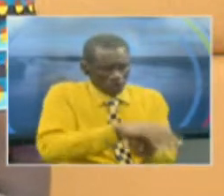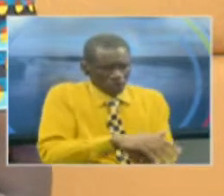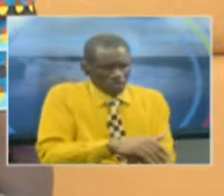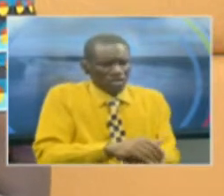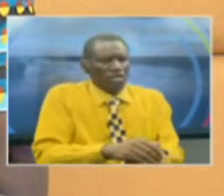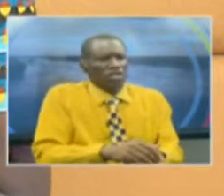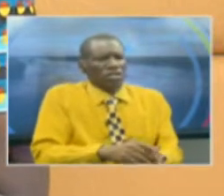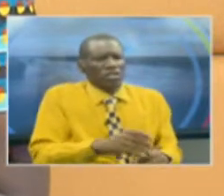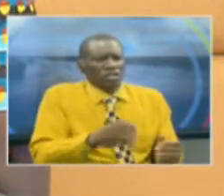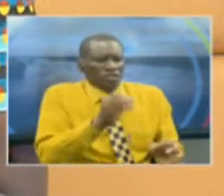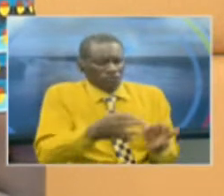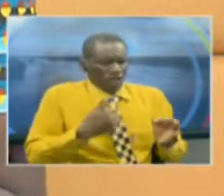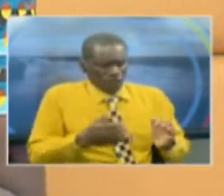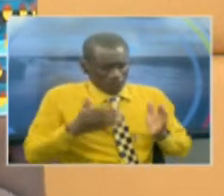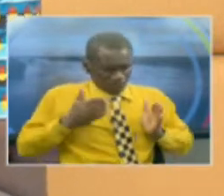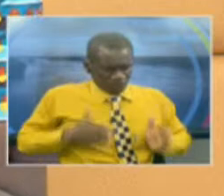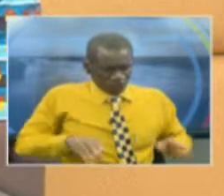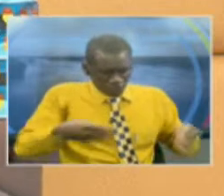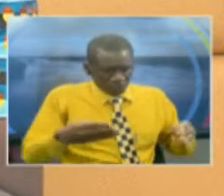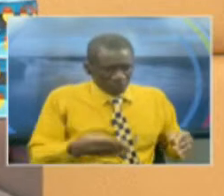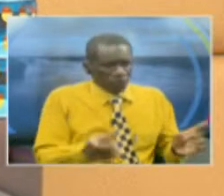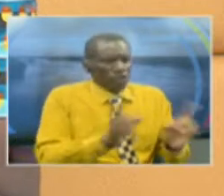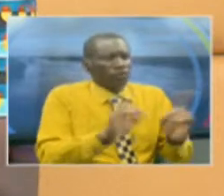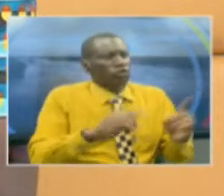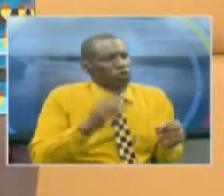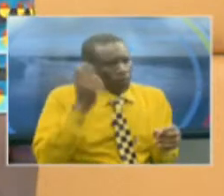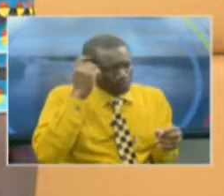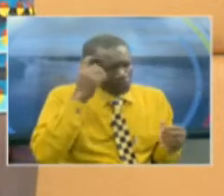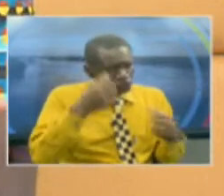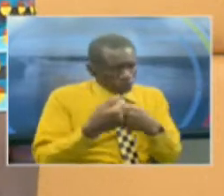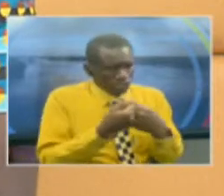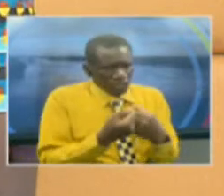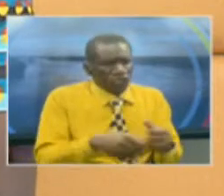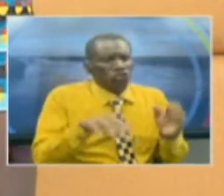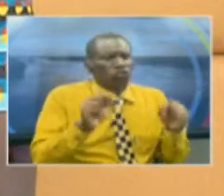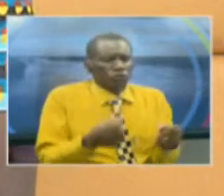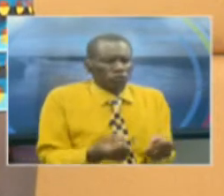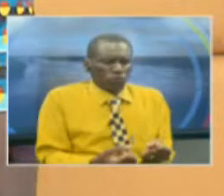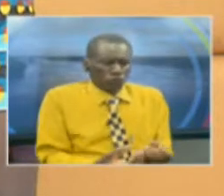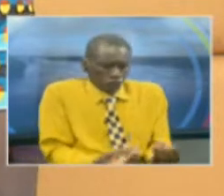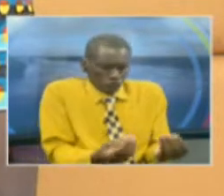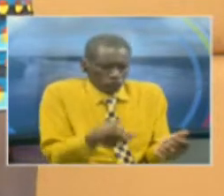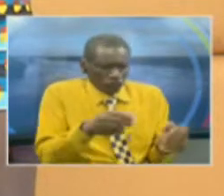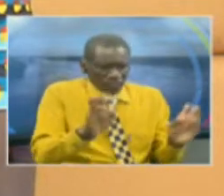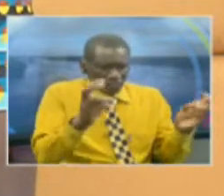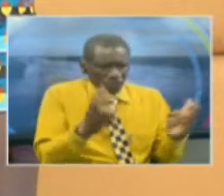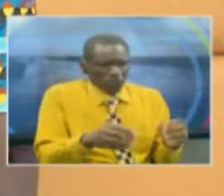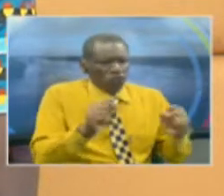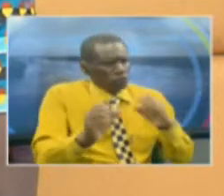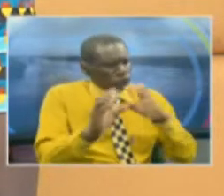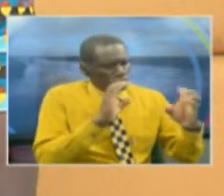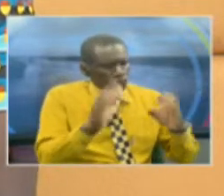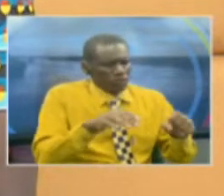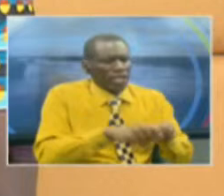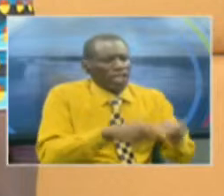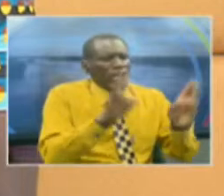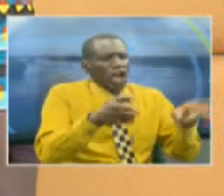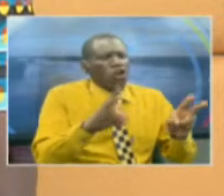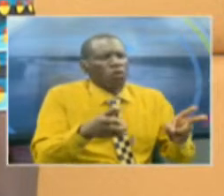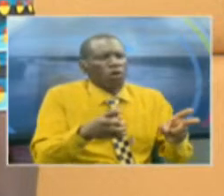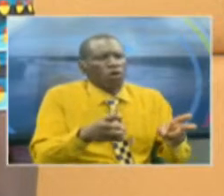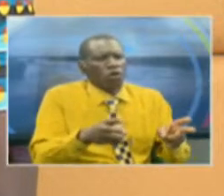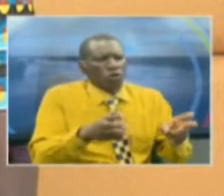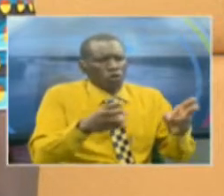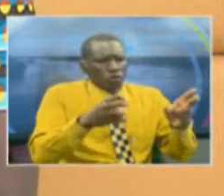a physical challenge, then there's no mental challenge, and they can be able to deal with these skills. They can communicate like a normal